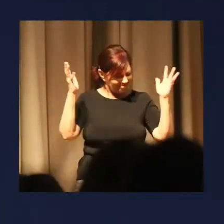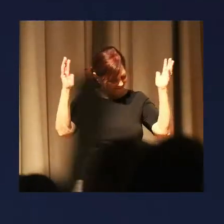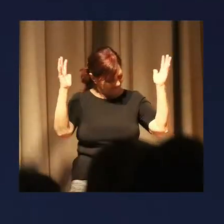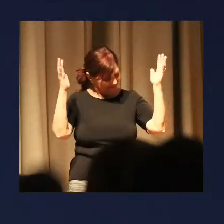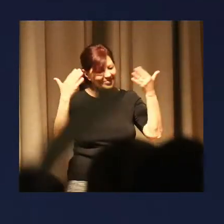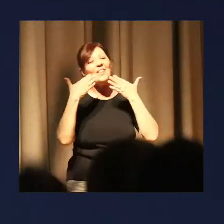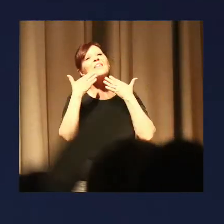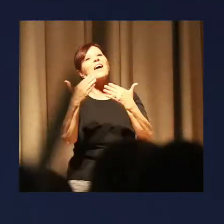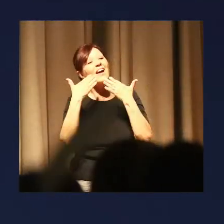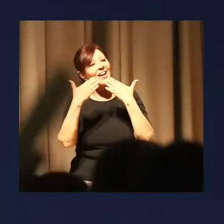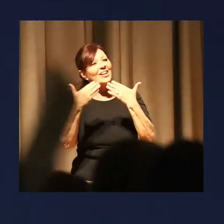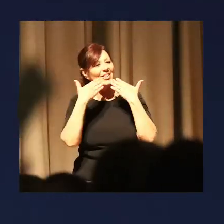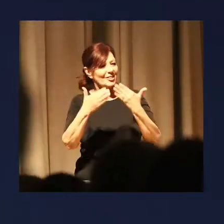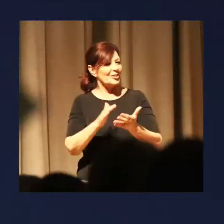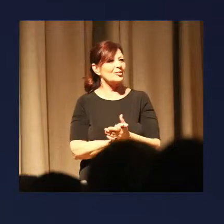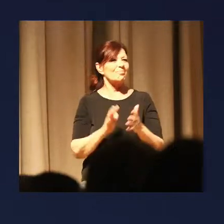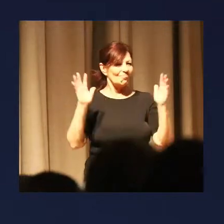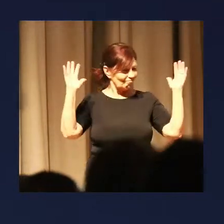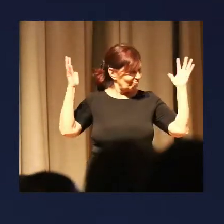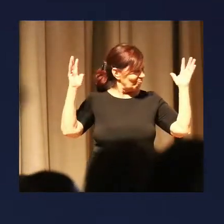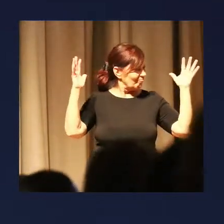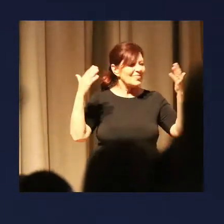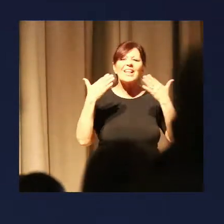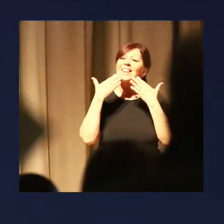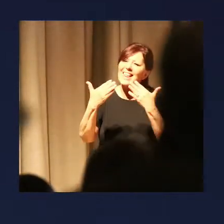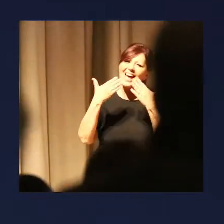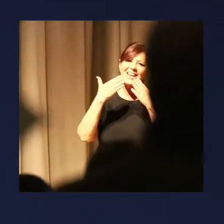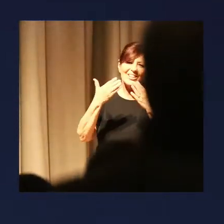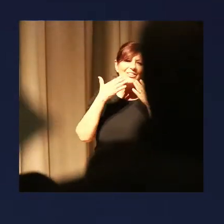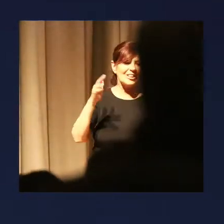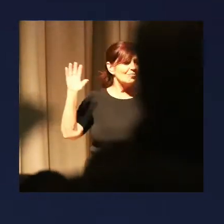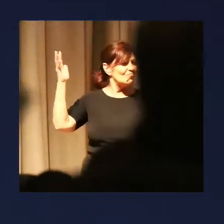Thank you. Thank you very much.